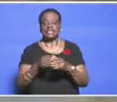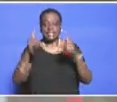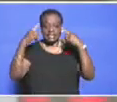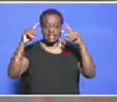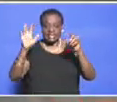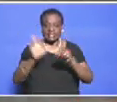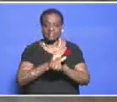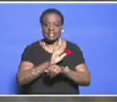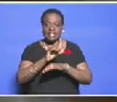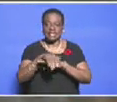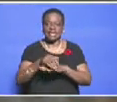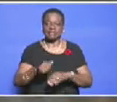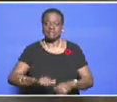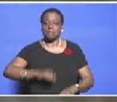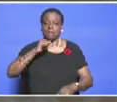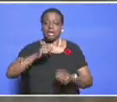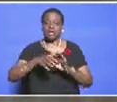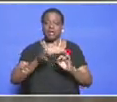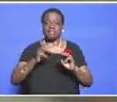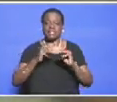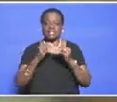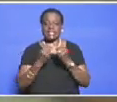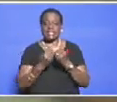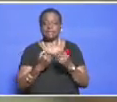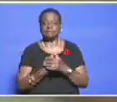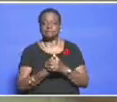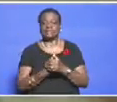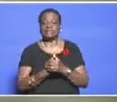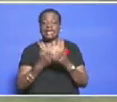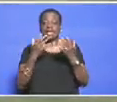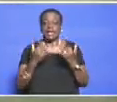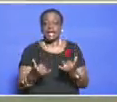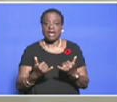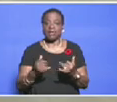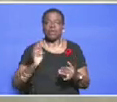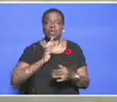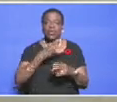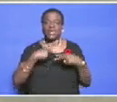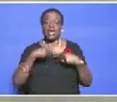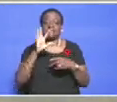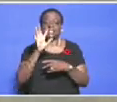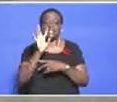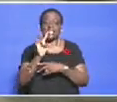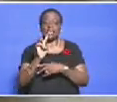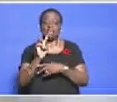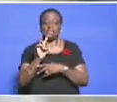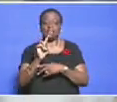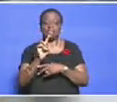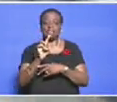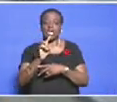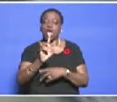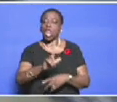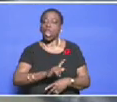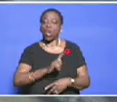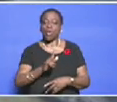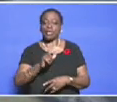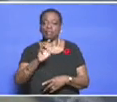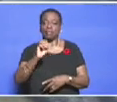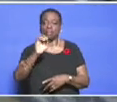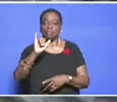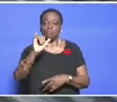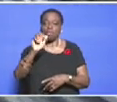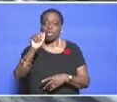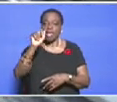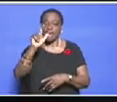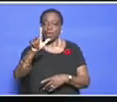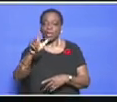night. I was really proud of the team. Right now, we have 7 loyal members. We had 10, but